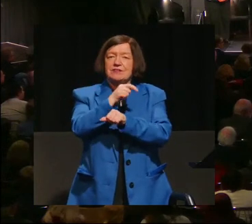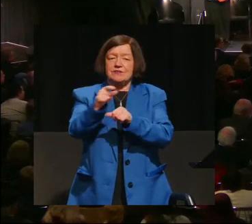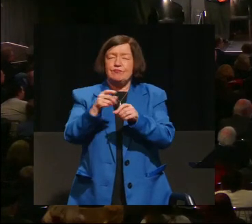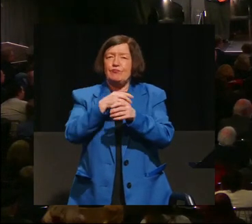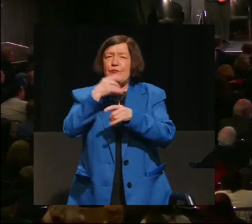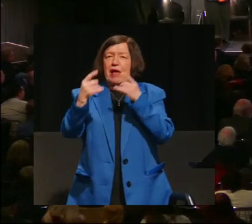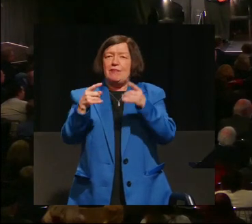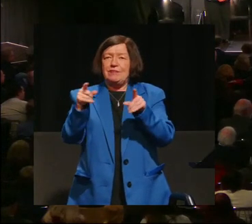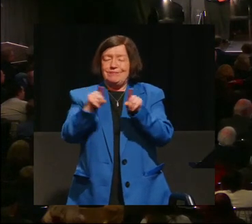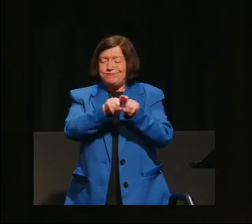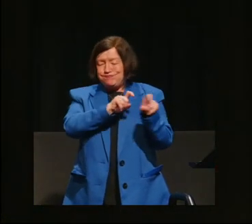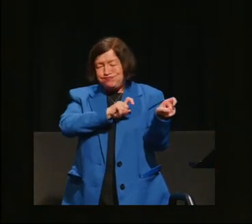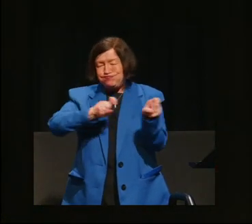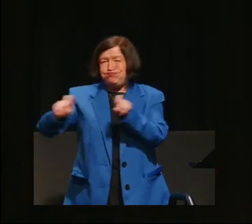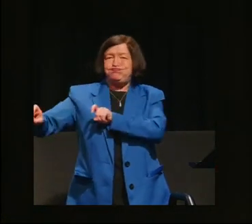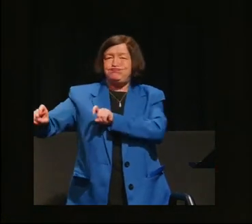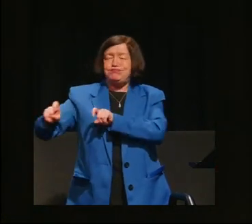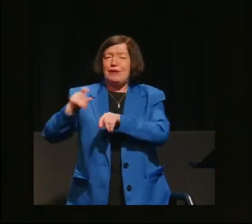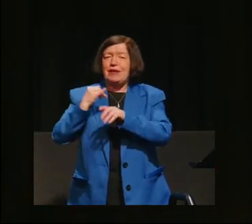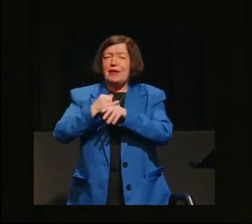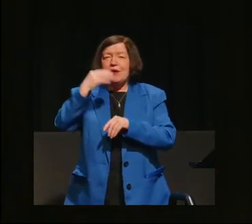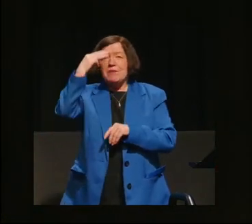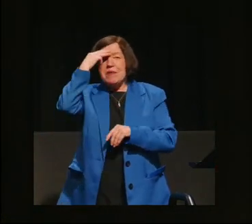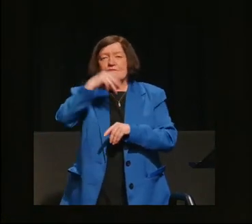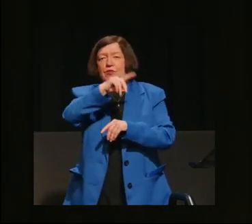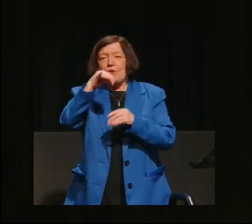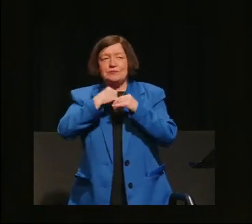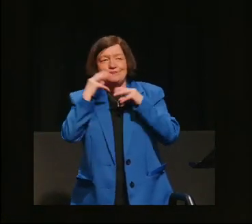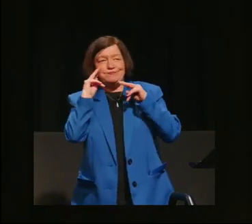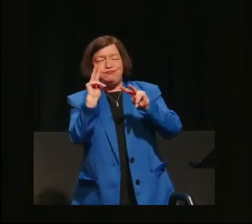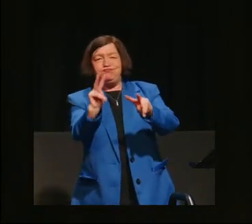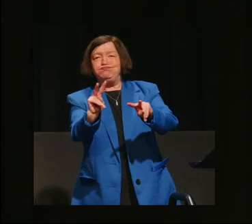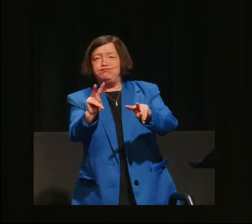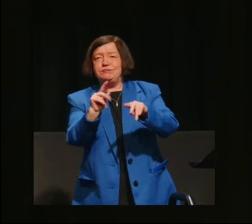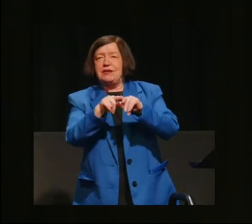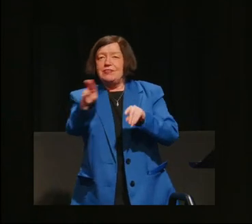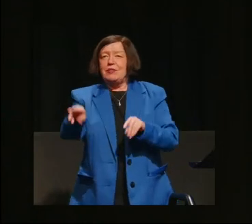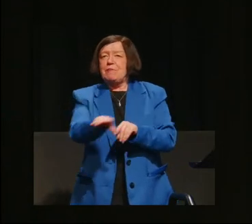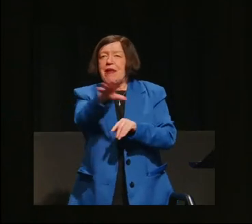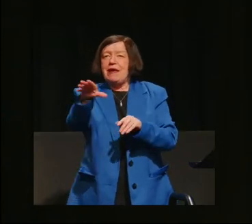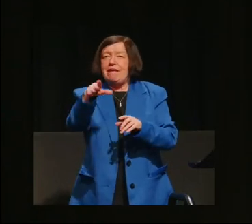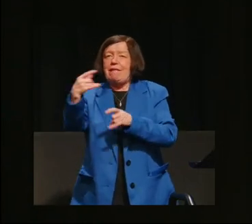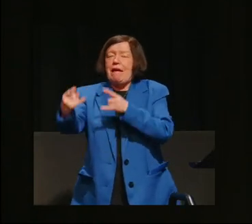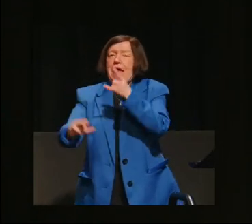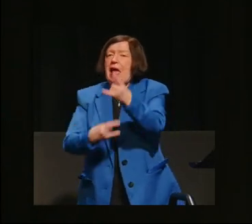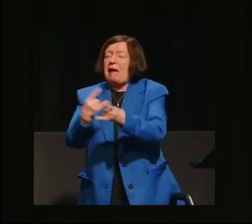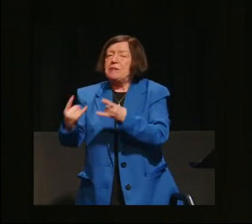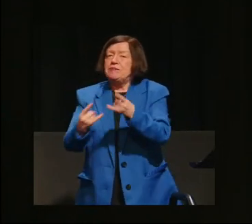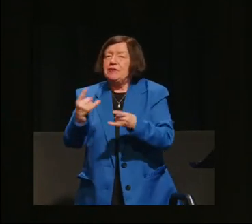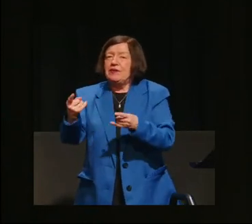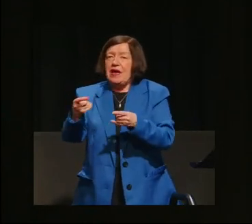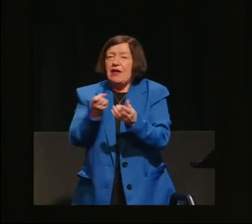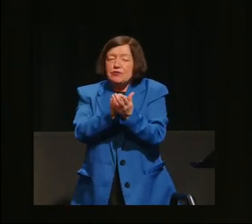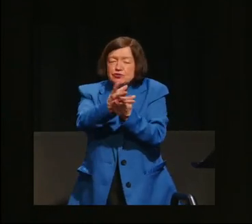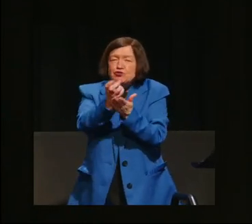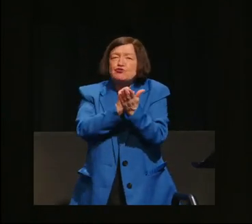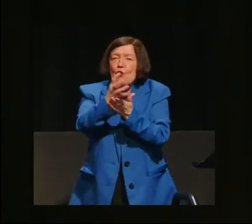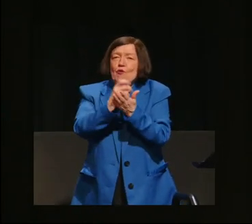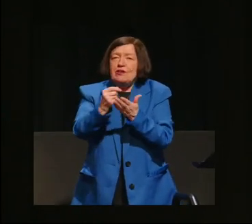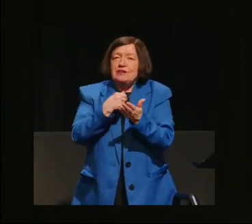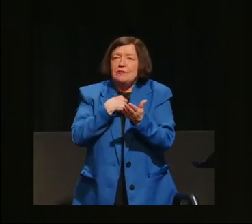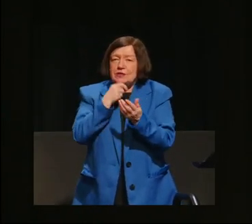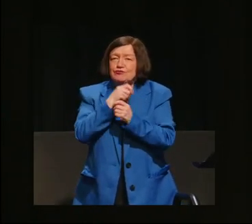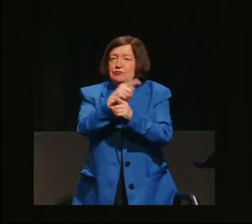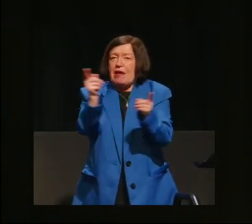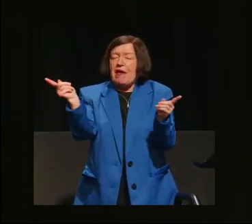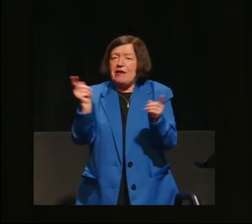would remain with us forever, in the memory of those who saw it, in the places where it occurred, and in the stories that we shall tell of